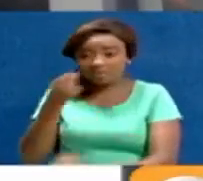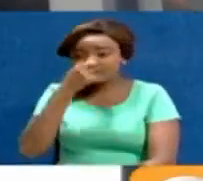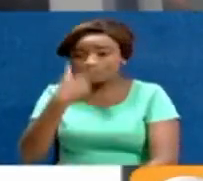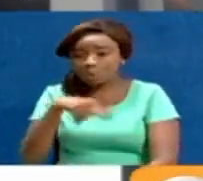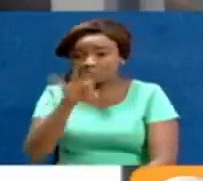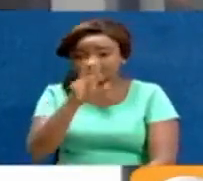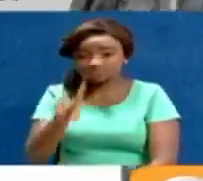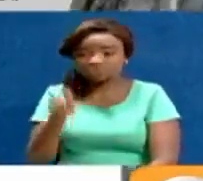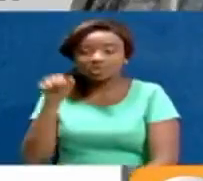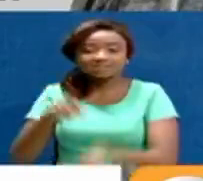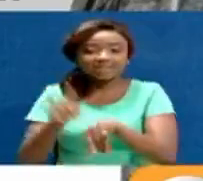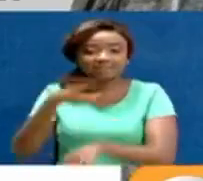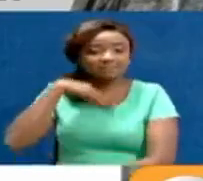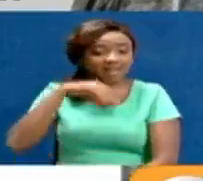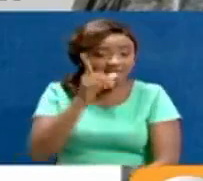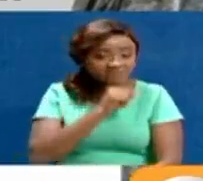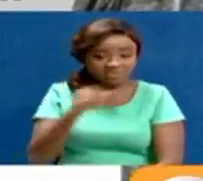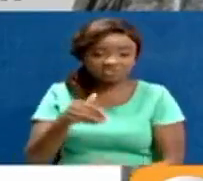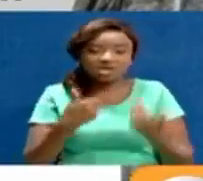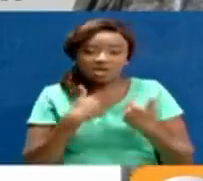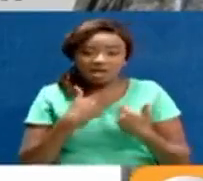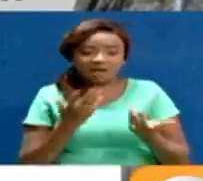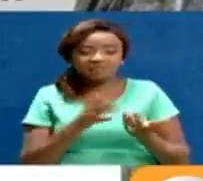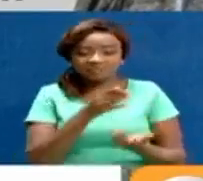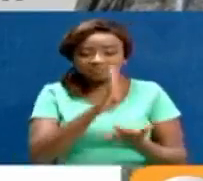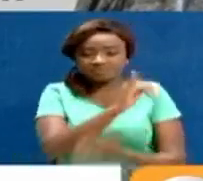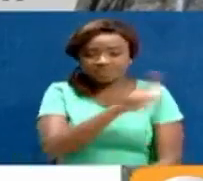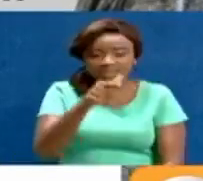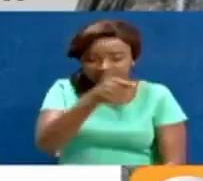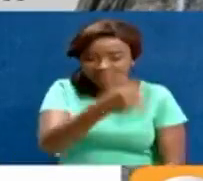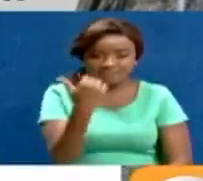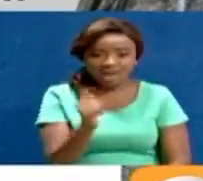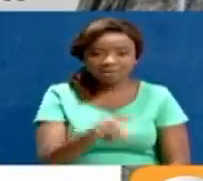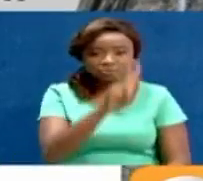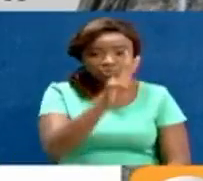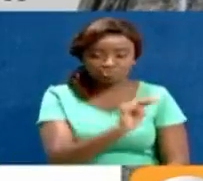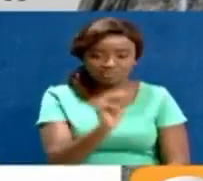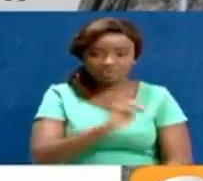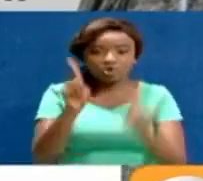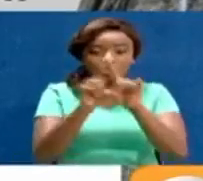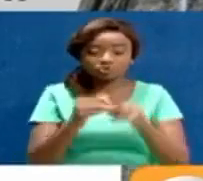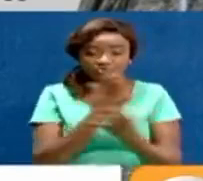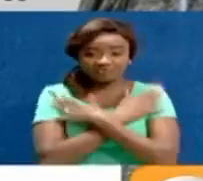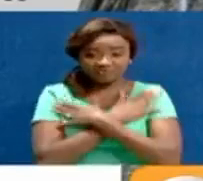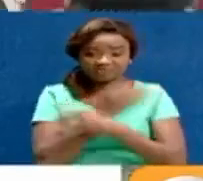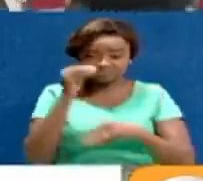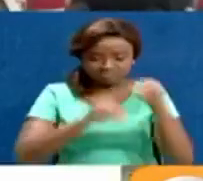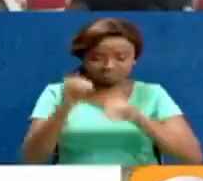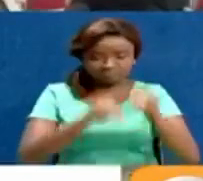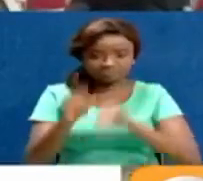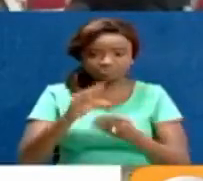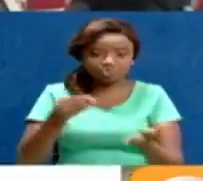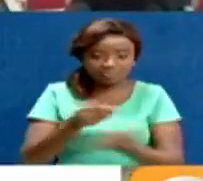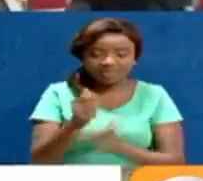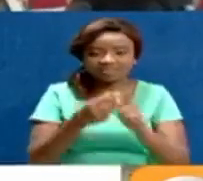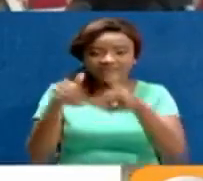32. At the time of his death, he had left behind a medical bill of 2 million shillings, and his colleagues were fundraising to settle it and gave